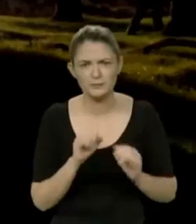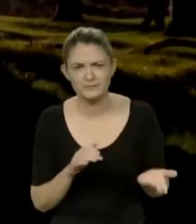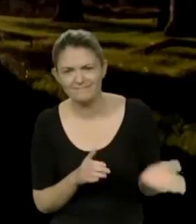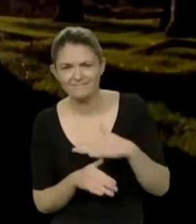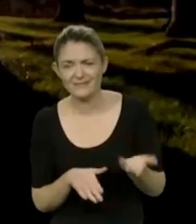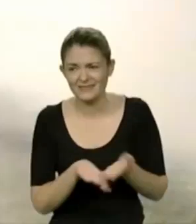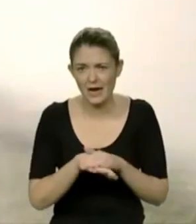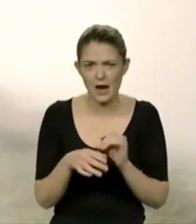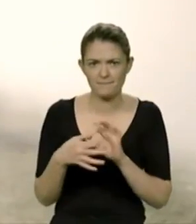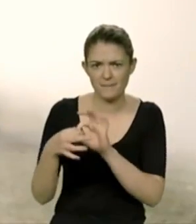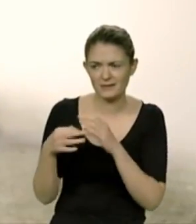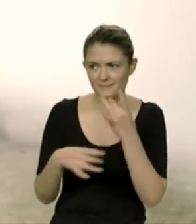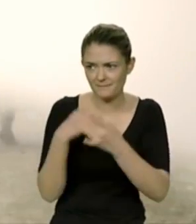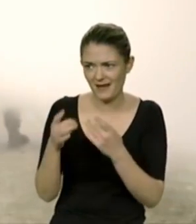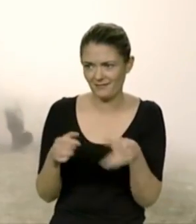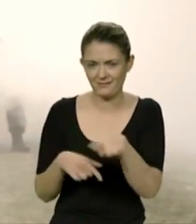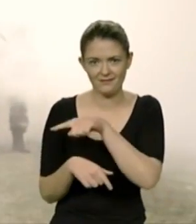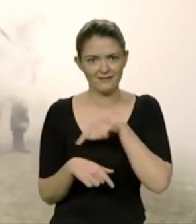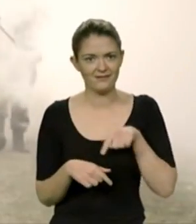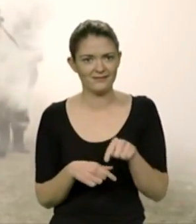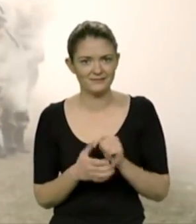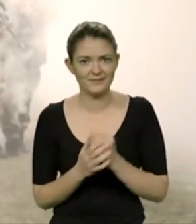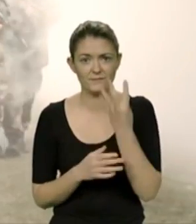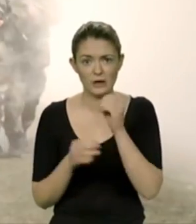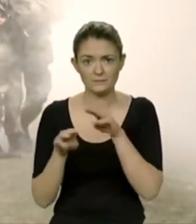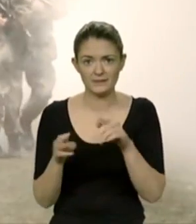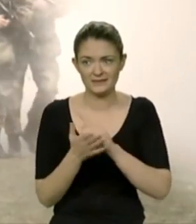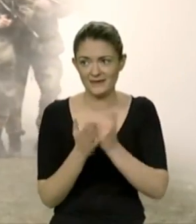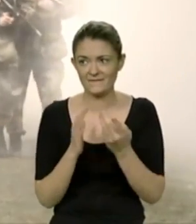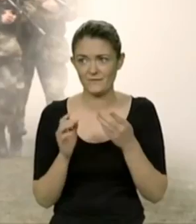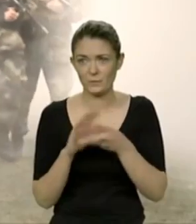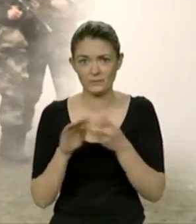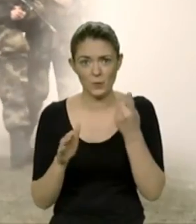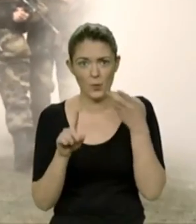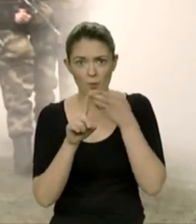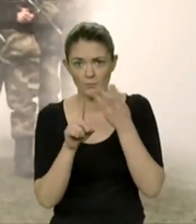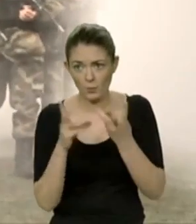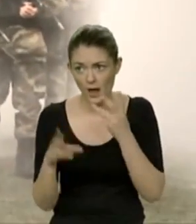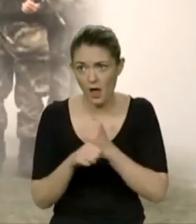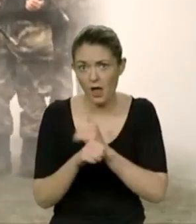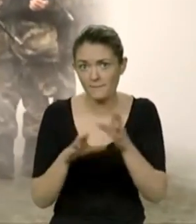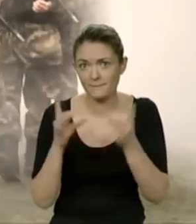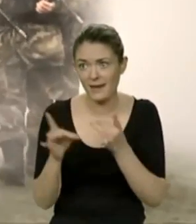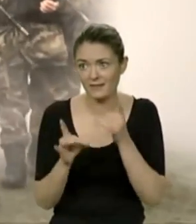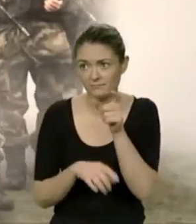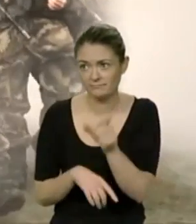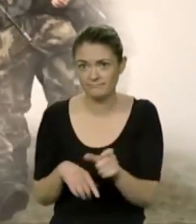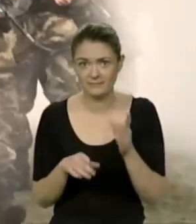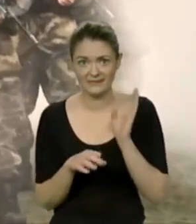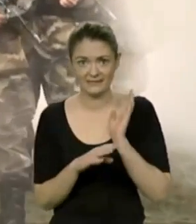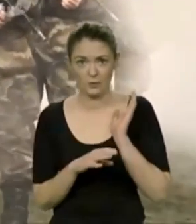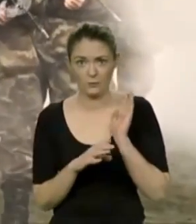40 people, 17 weeks, one goal. Who will make it all the way from civilian to soldier?